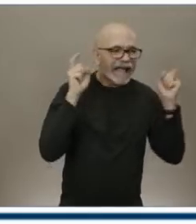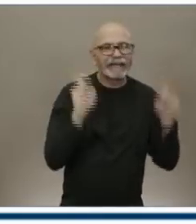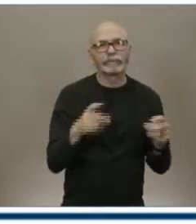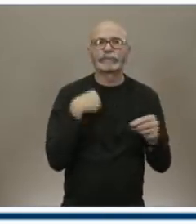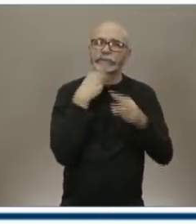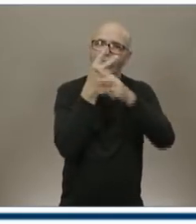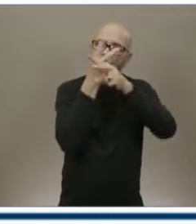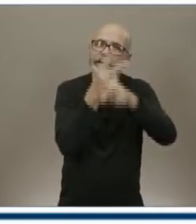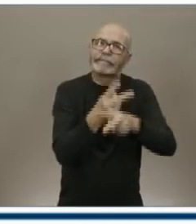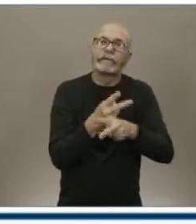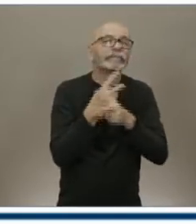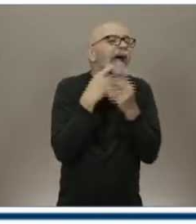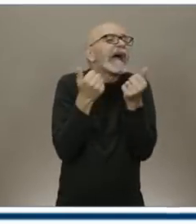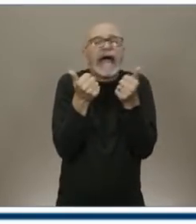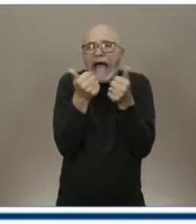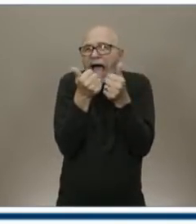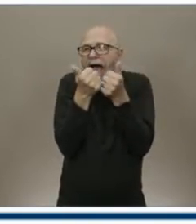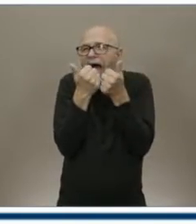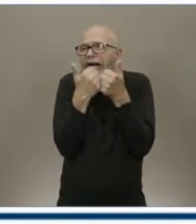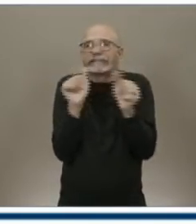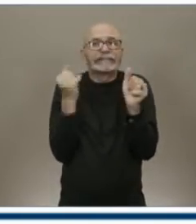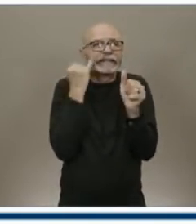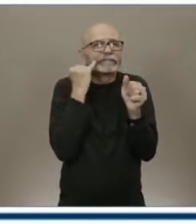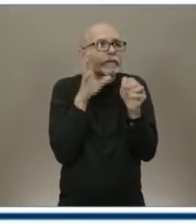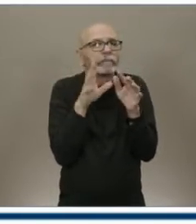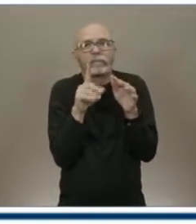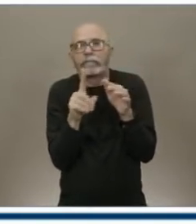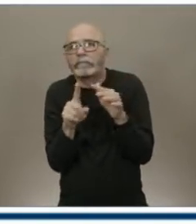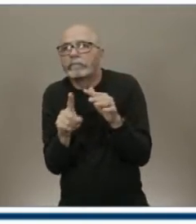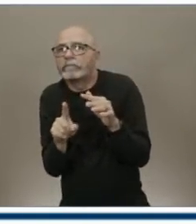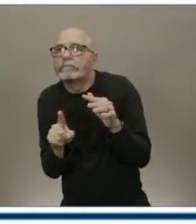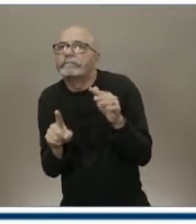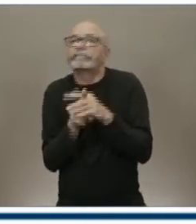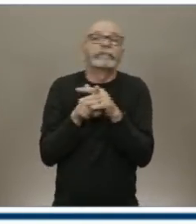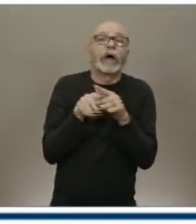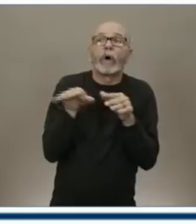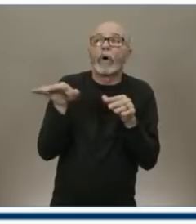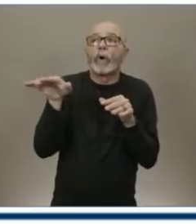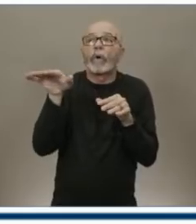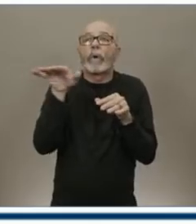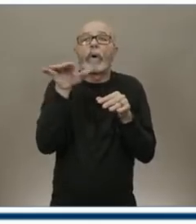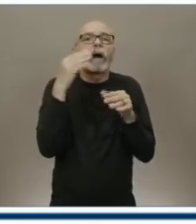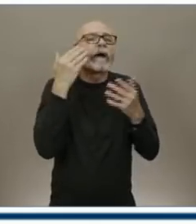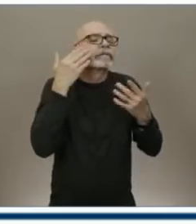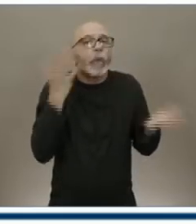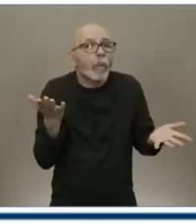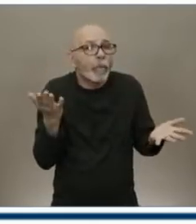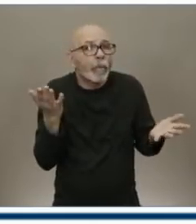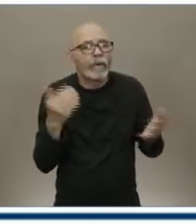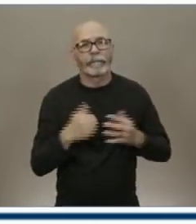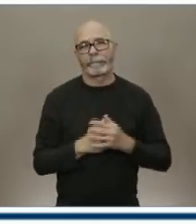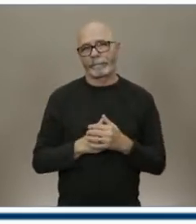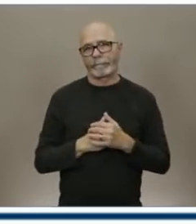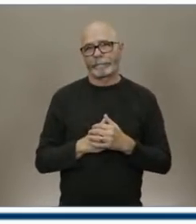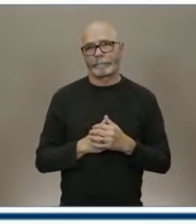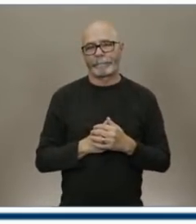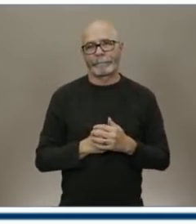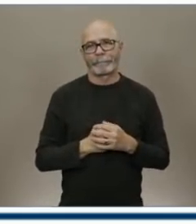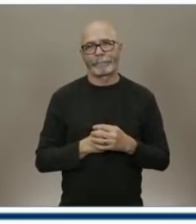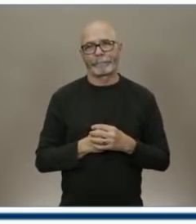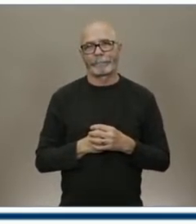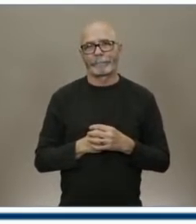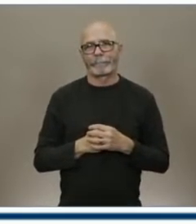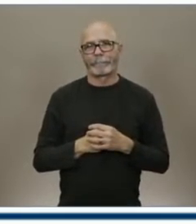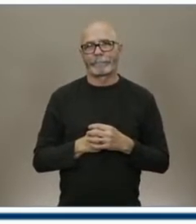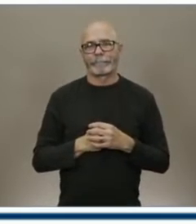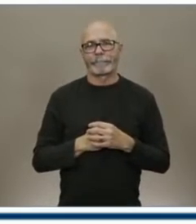any signs of a virus in surrounding communities with our asymptomatic testing strategy. Folks may